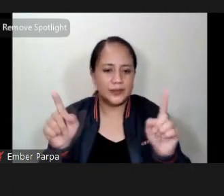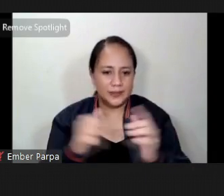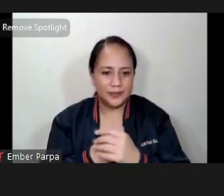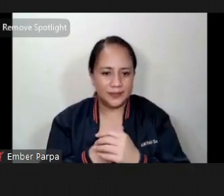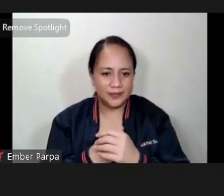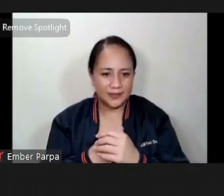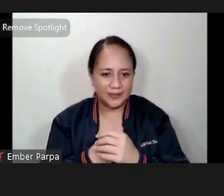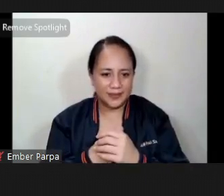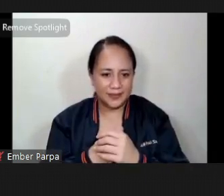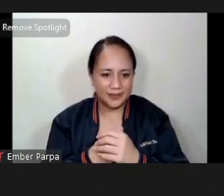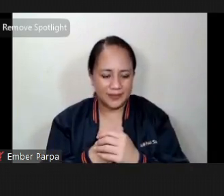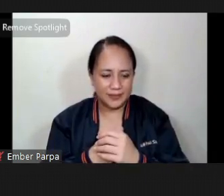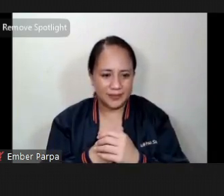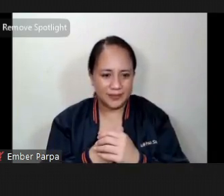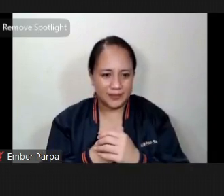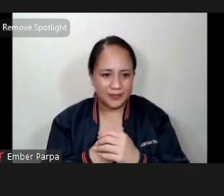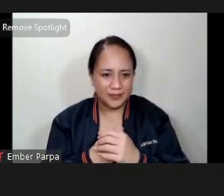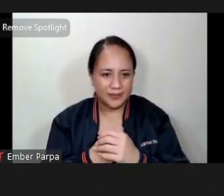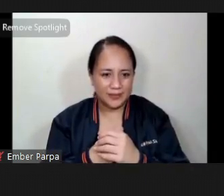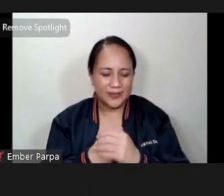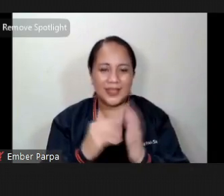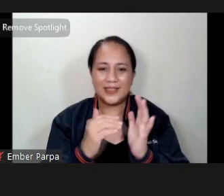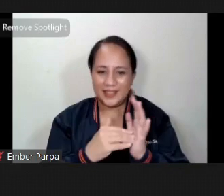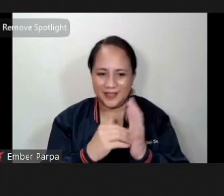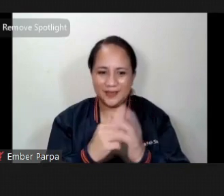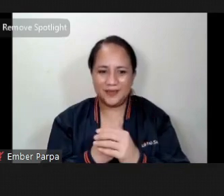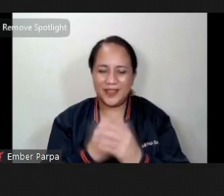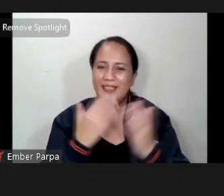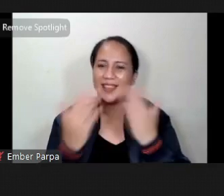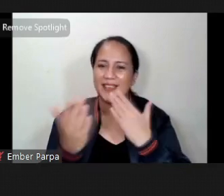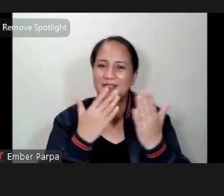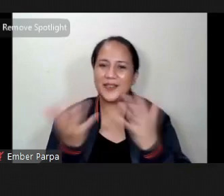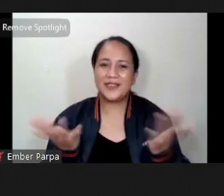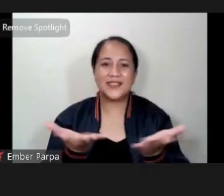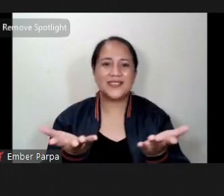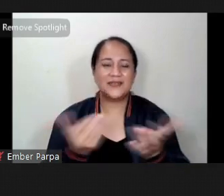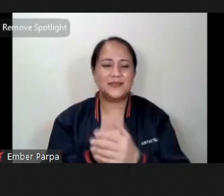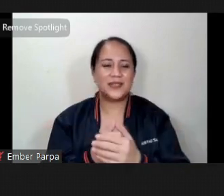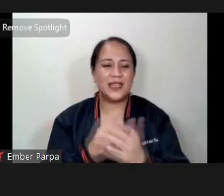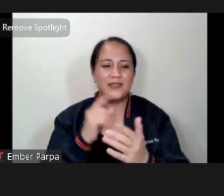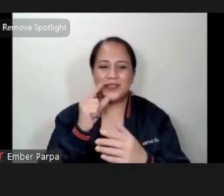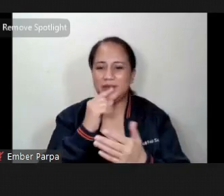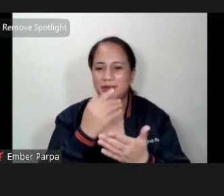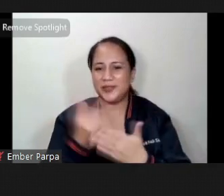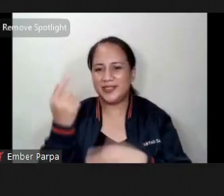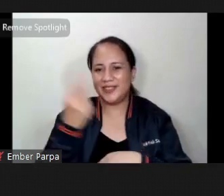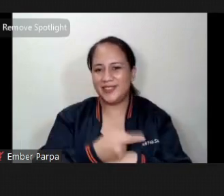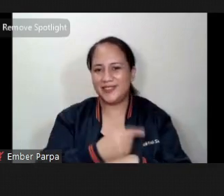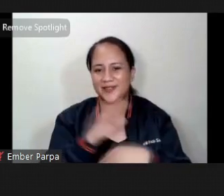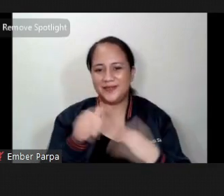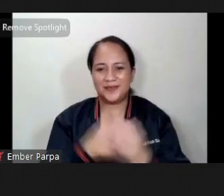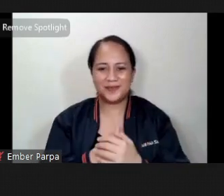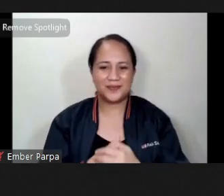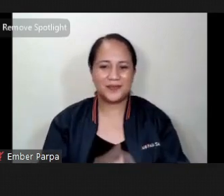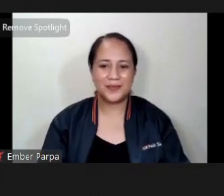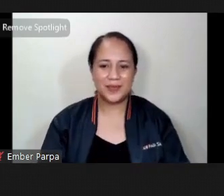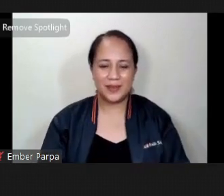difference. Once again, thank you for having me, and have a good day to us all.